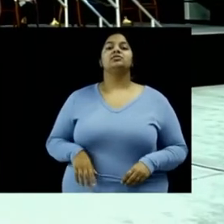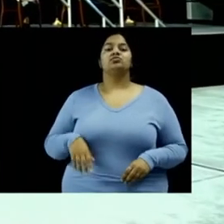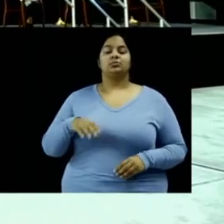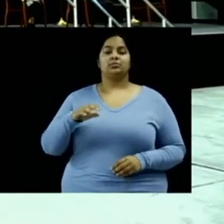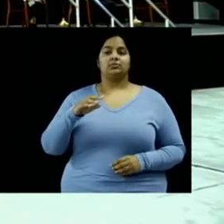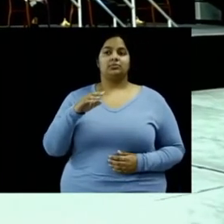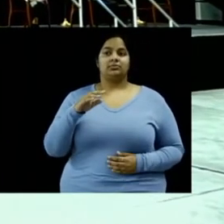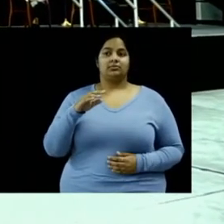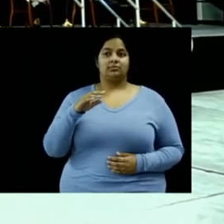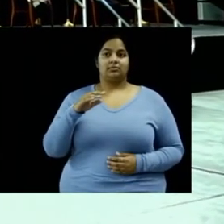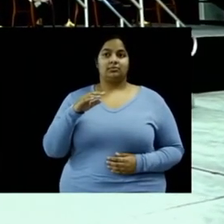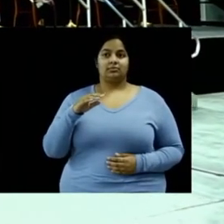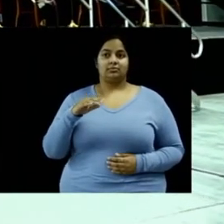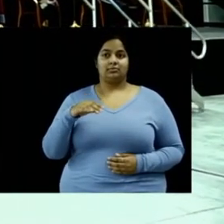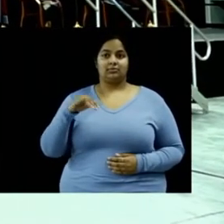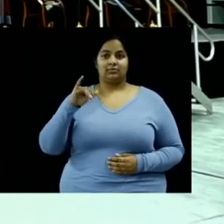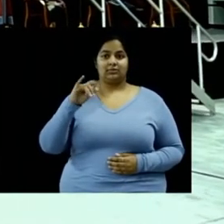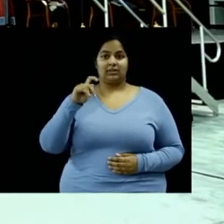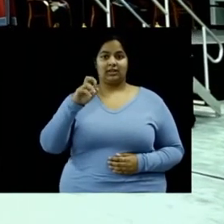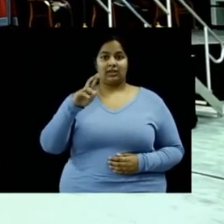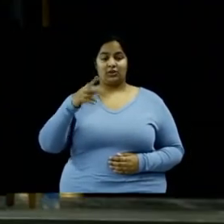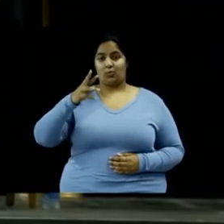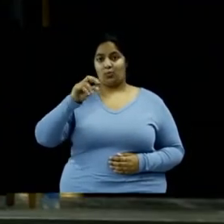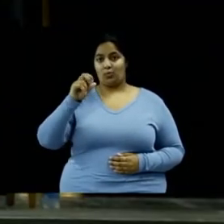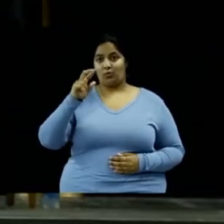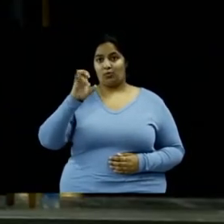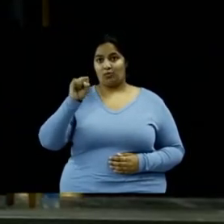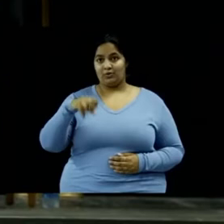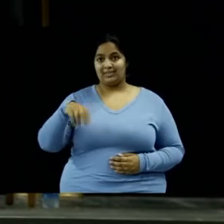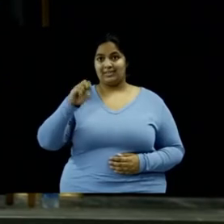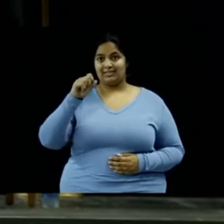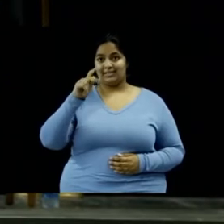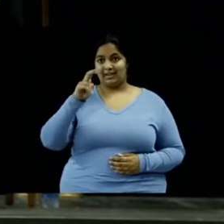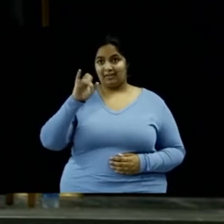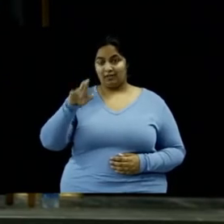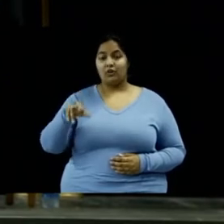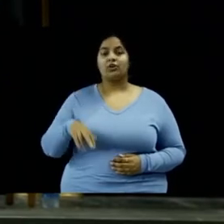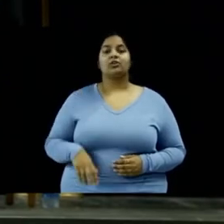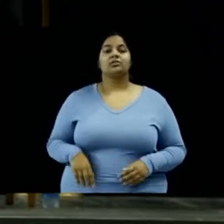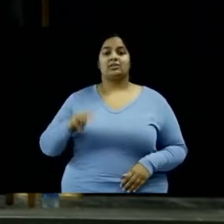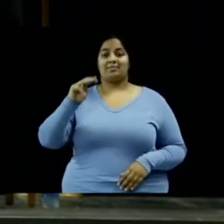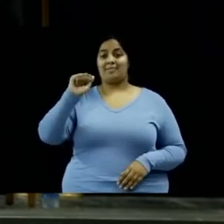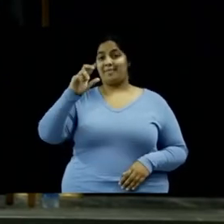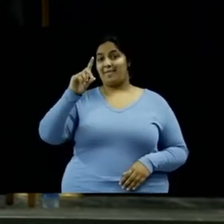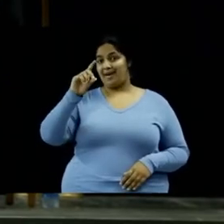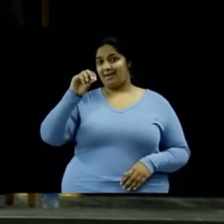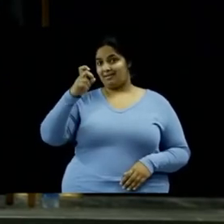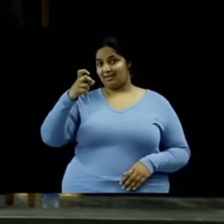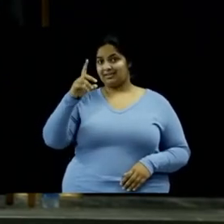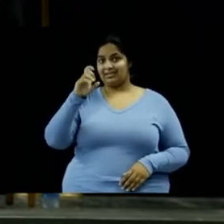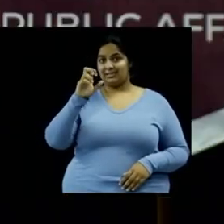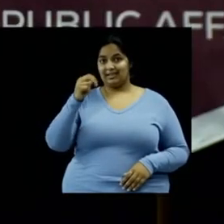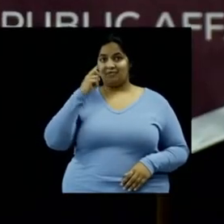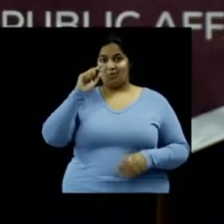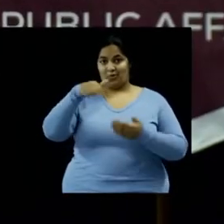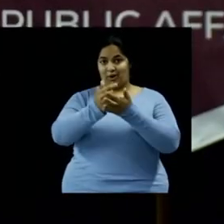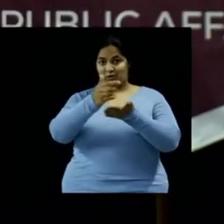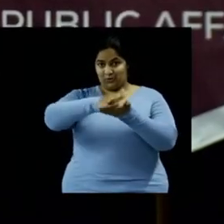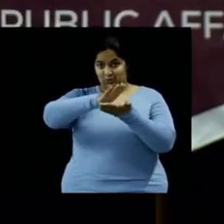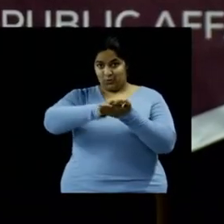Granger, Interim Associate Provost Sanifa, Dean Greg Maddox of our graduate